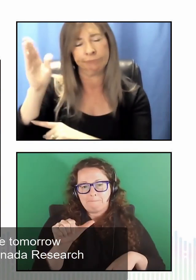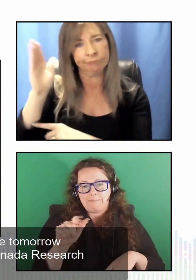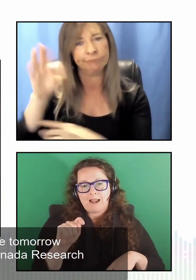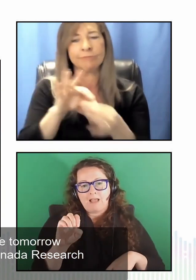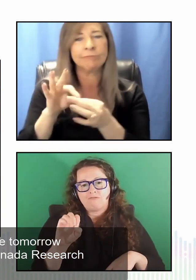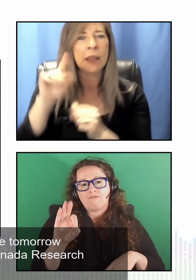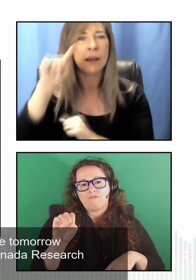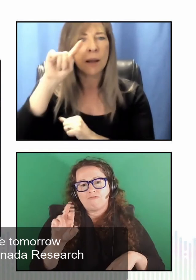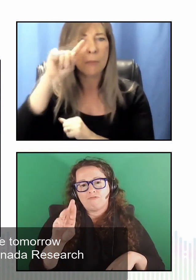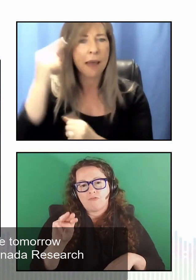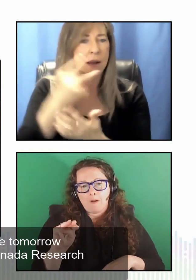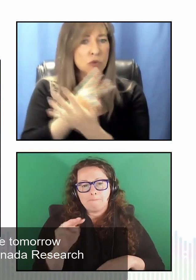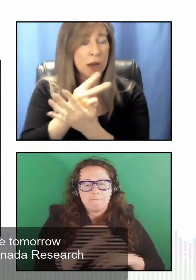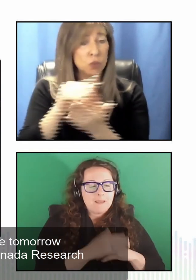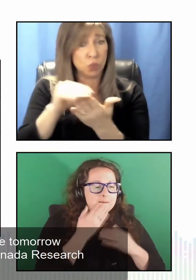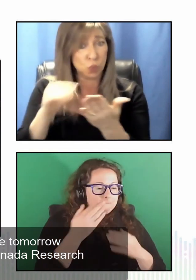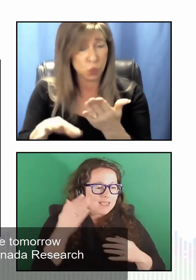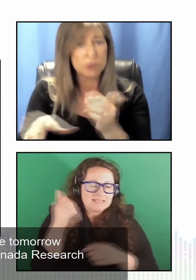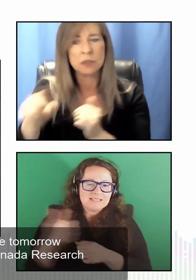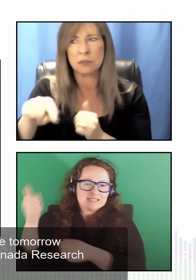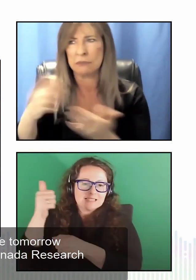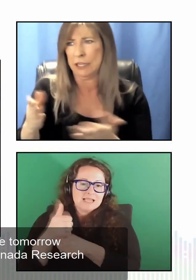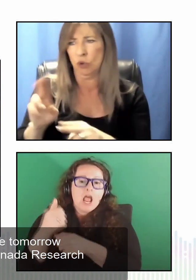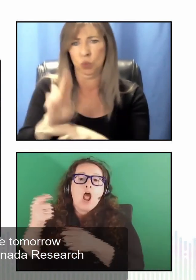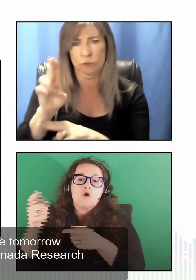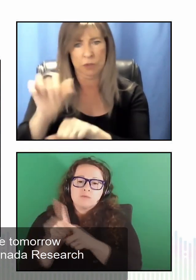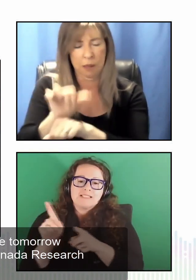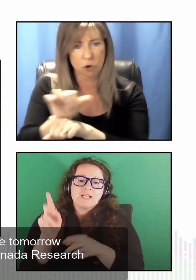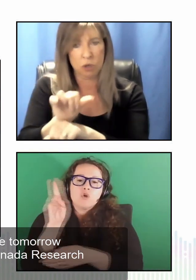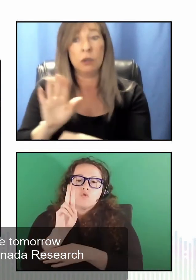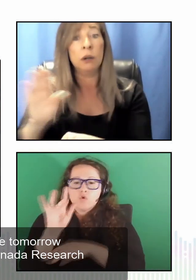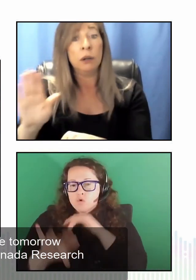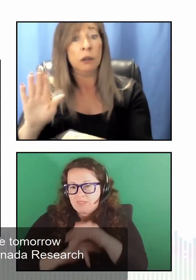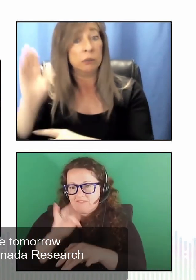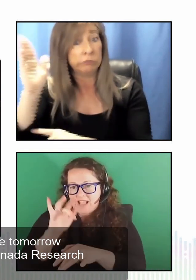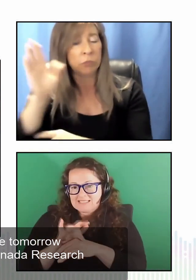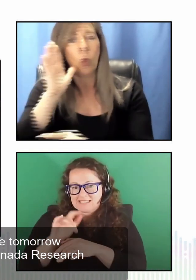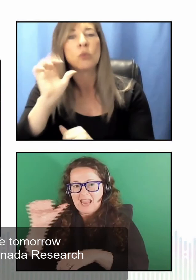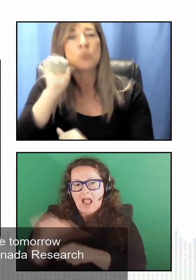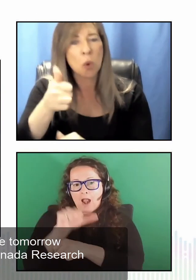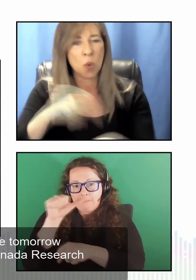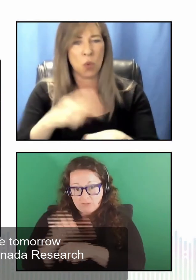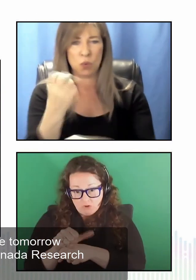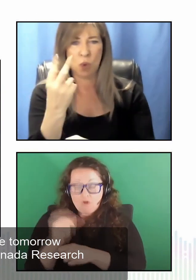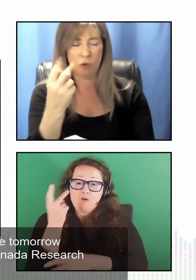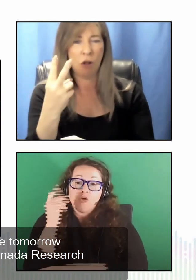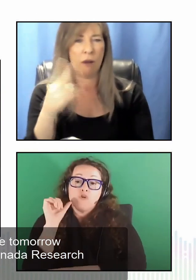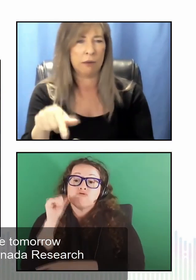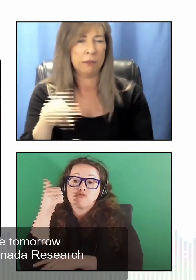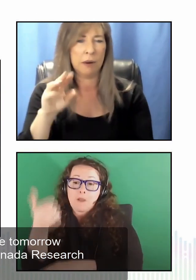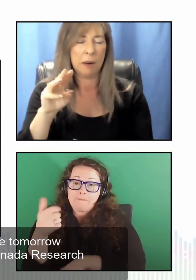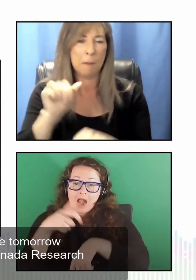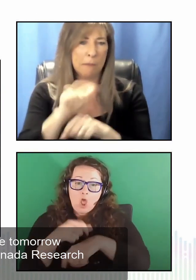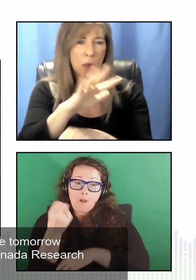Alberta will take place tomorrow at 12 p.m. Mountain Time. Dr. Shirley Ann Tate, Canada Research Chair